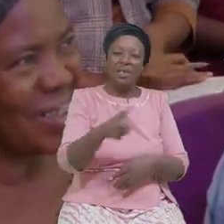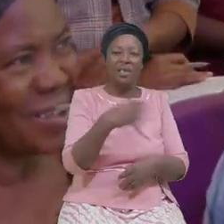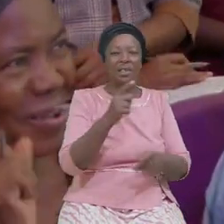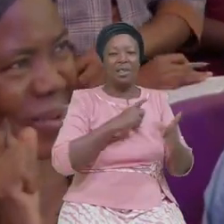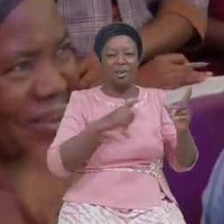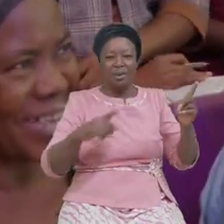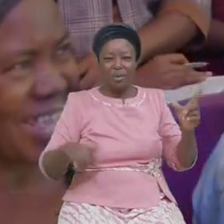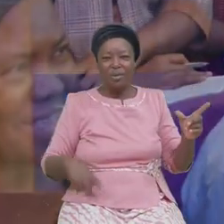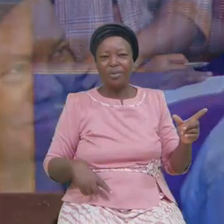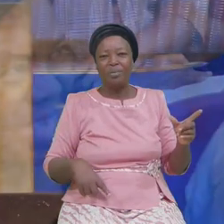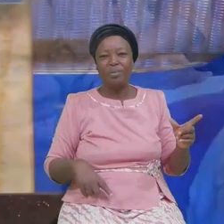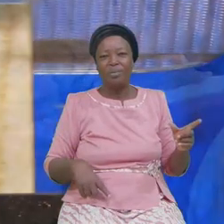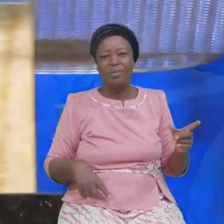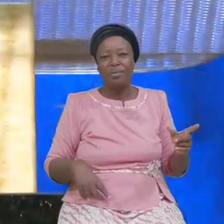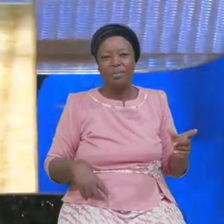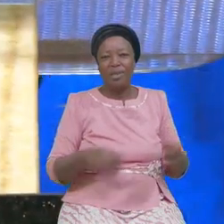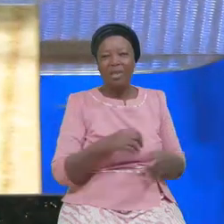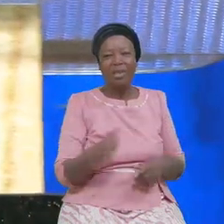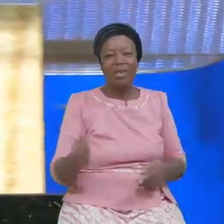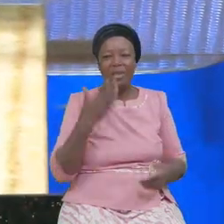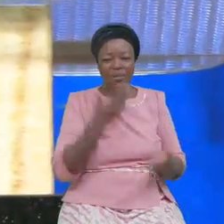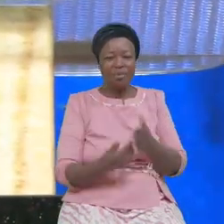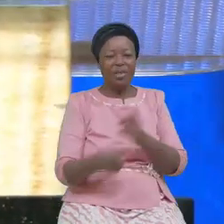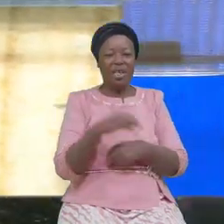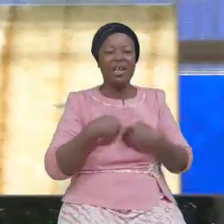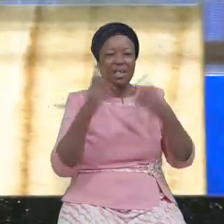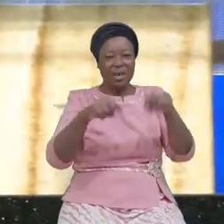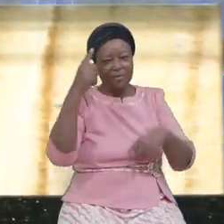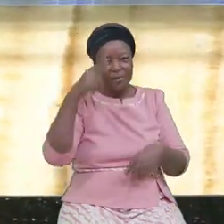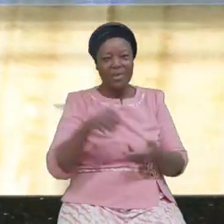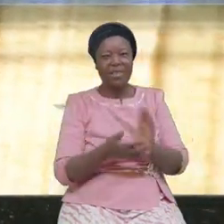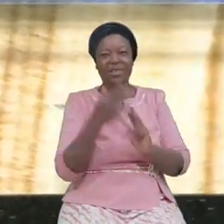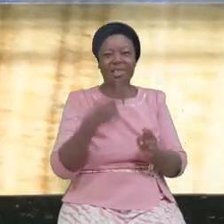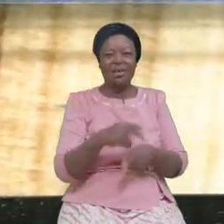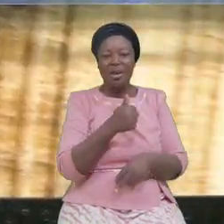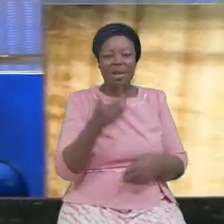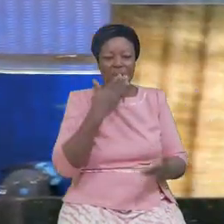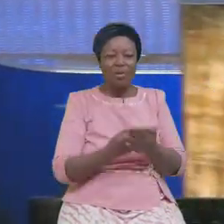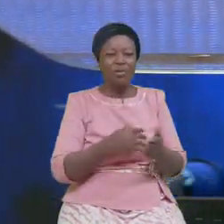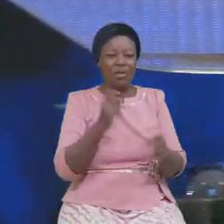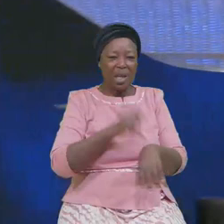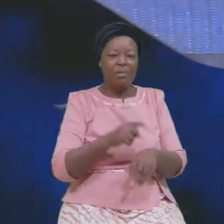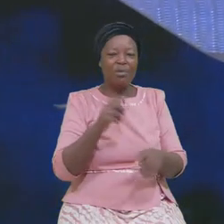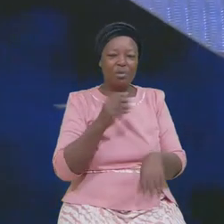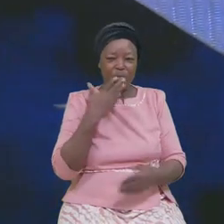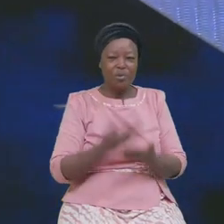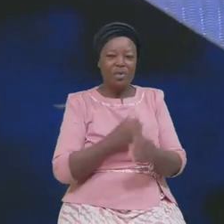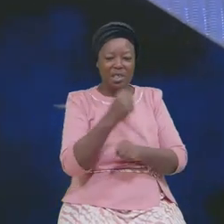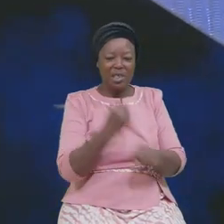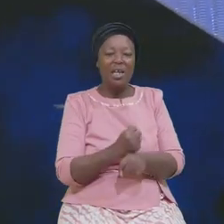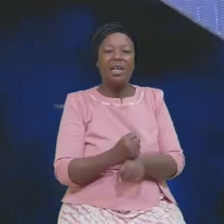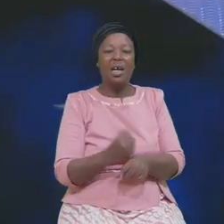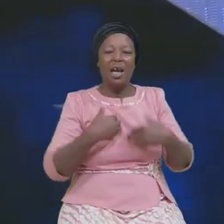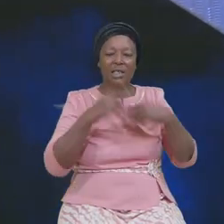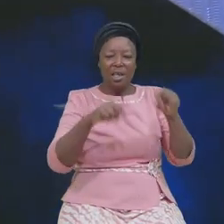the Lord. A good day has come for you. A good time, a good year, a good period has come for you